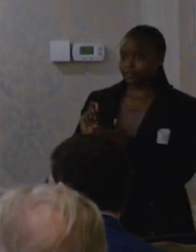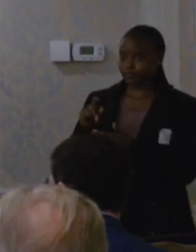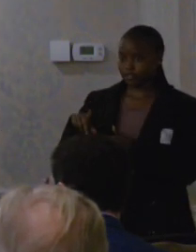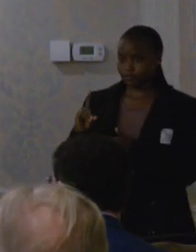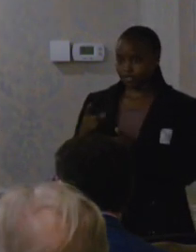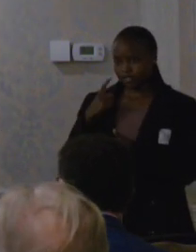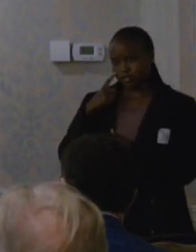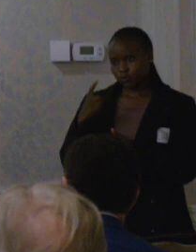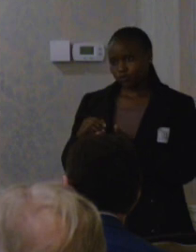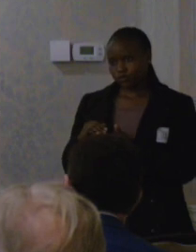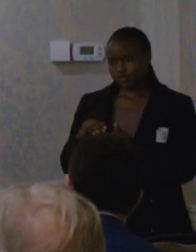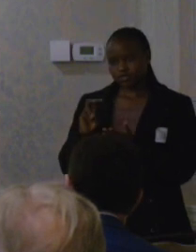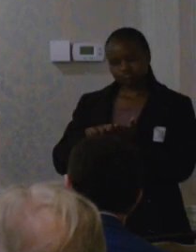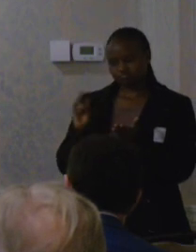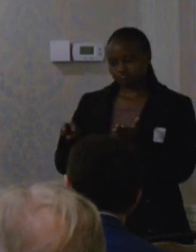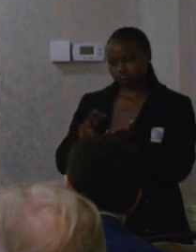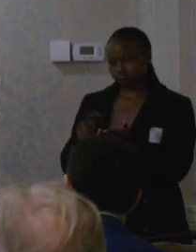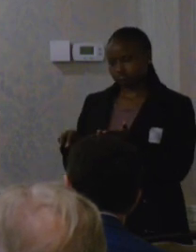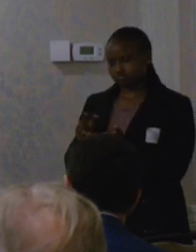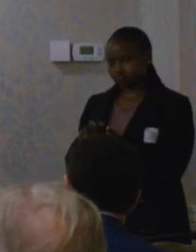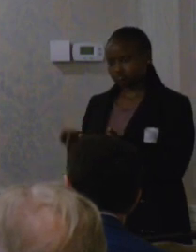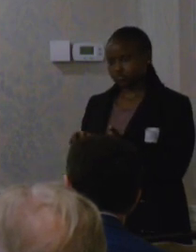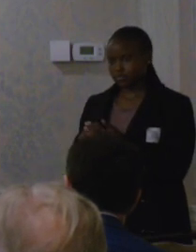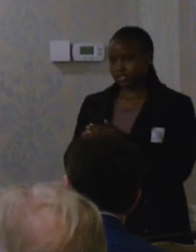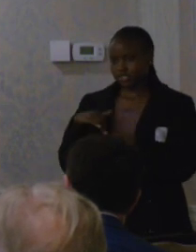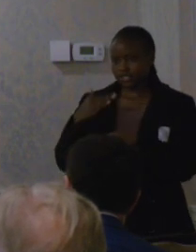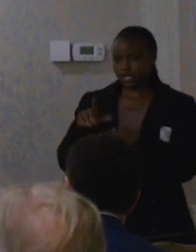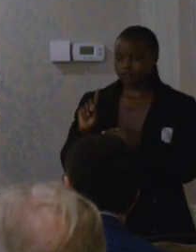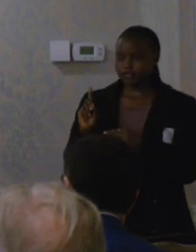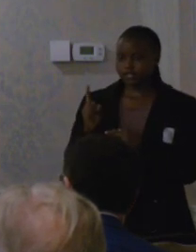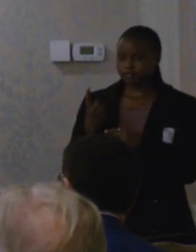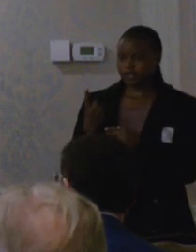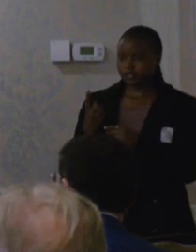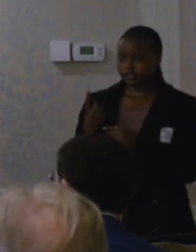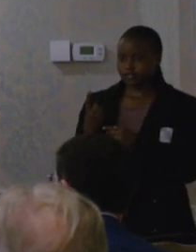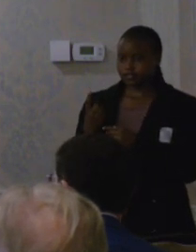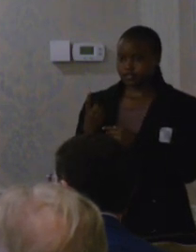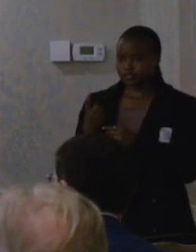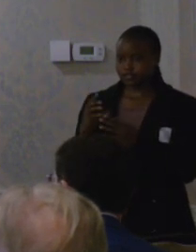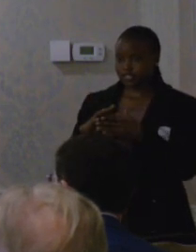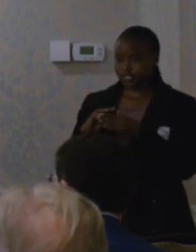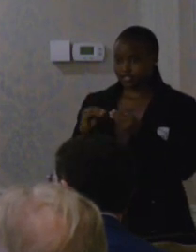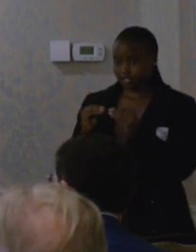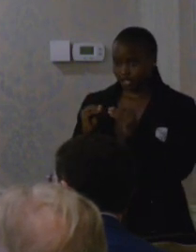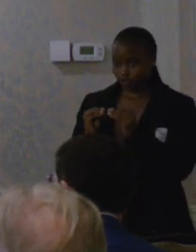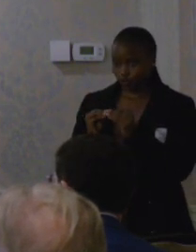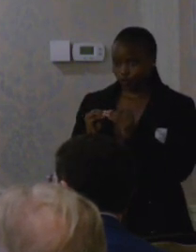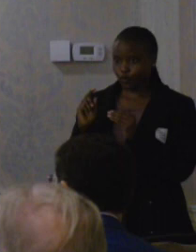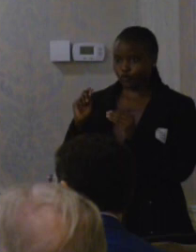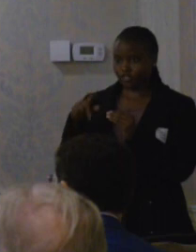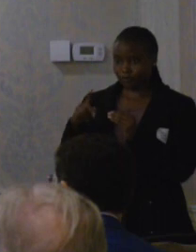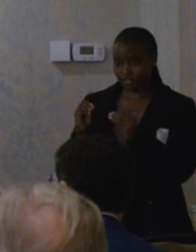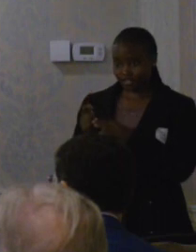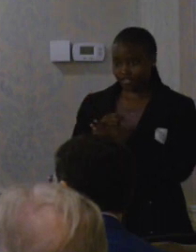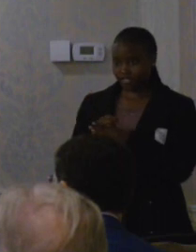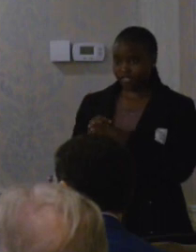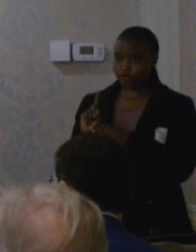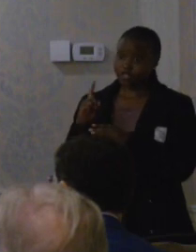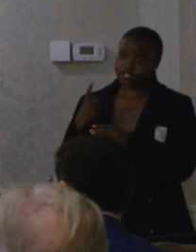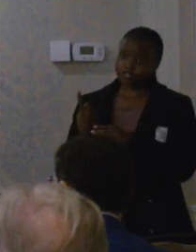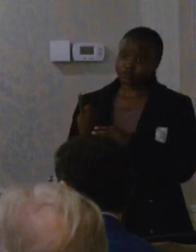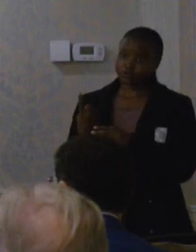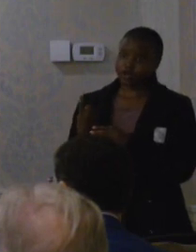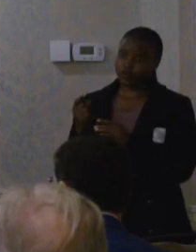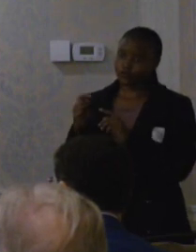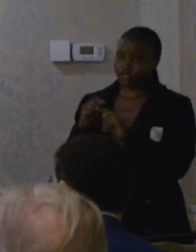you see often a very high dropout rate after a first session of a CPD trajectory. So that is one of the